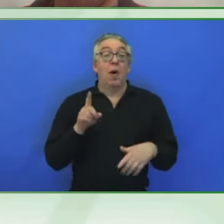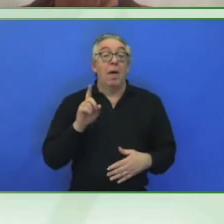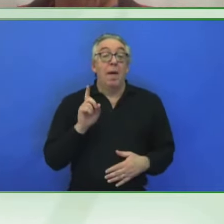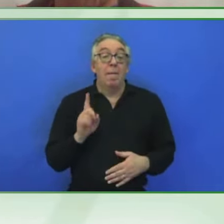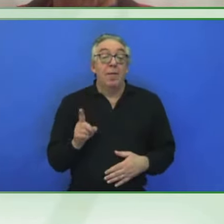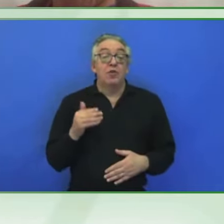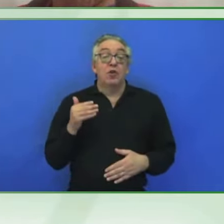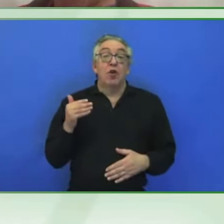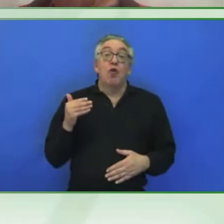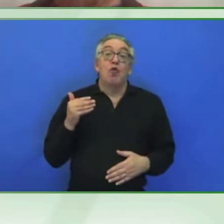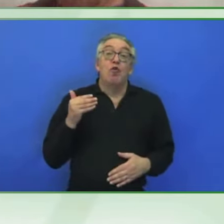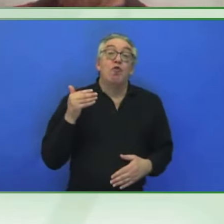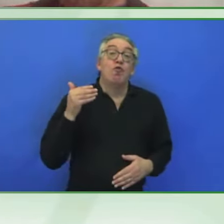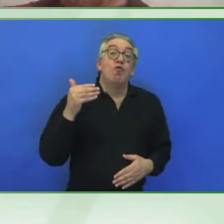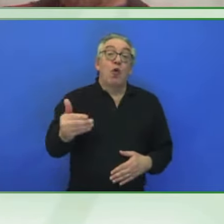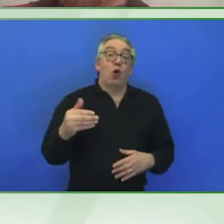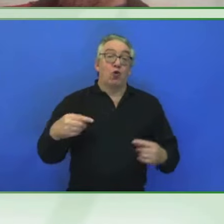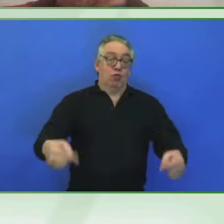kit.